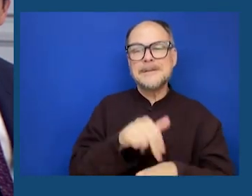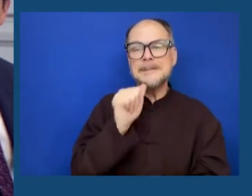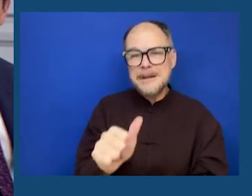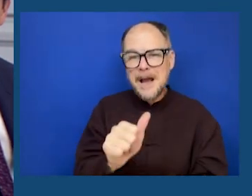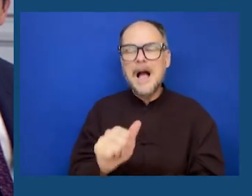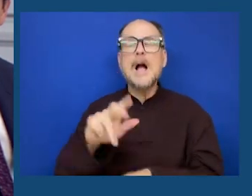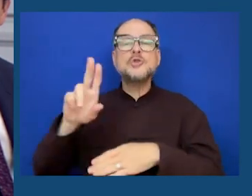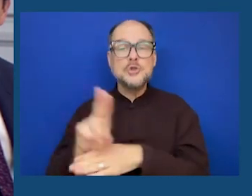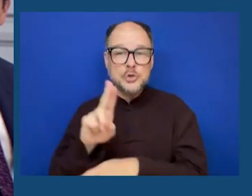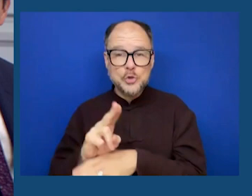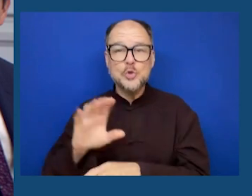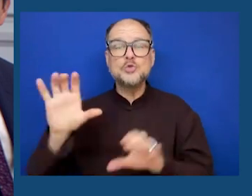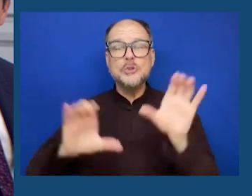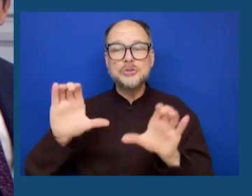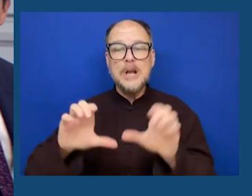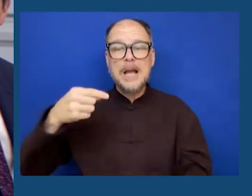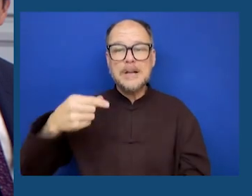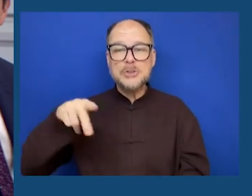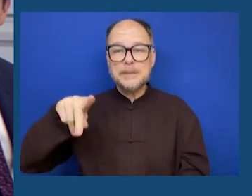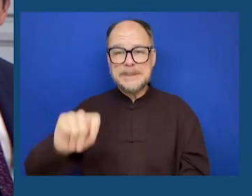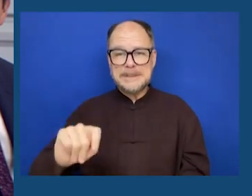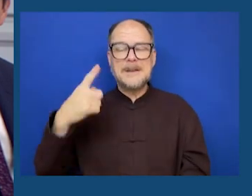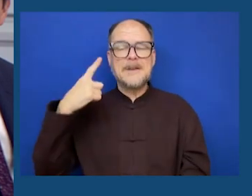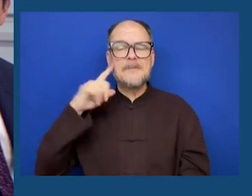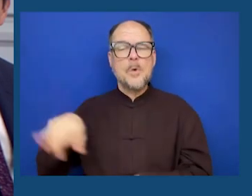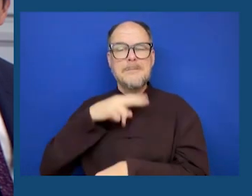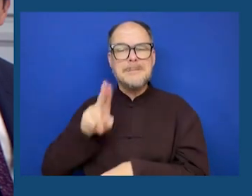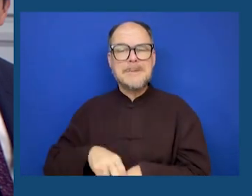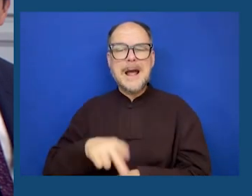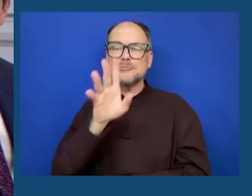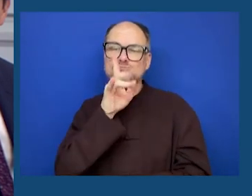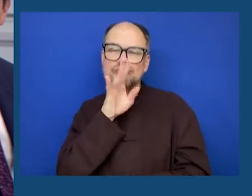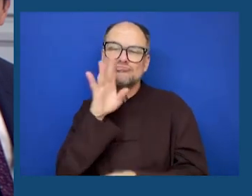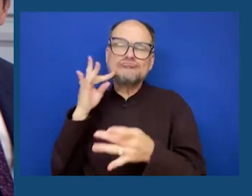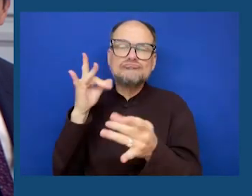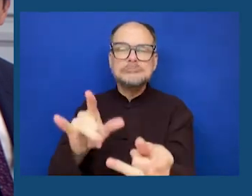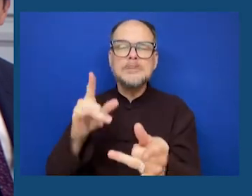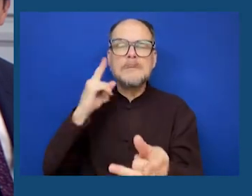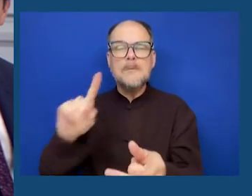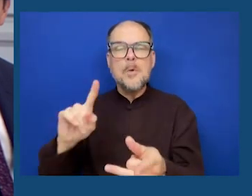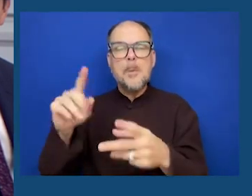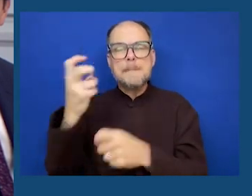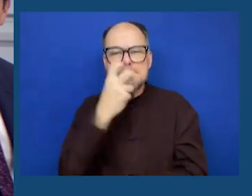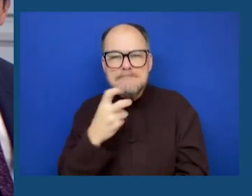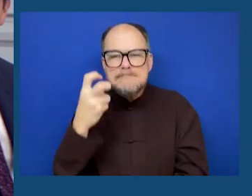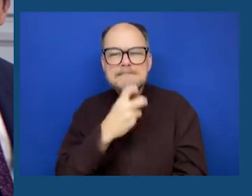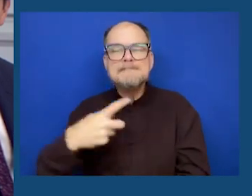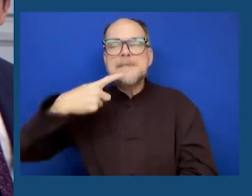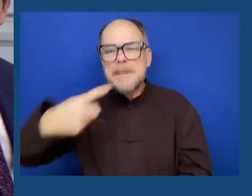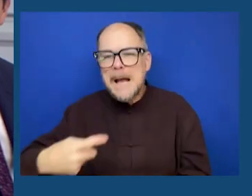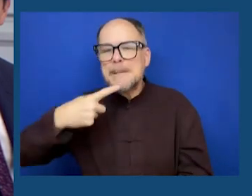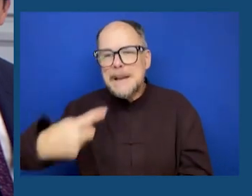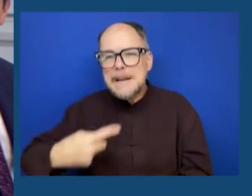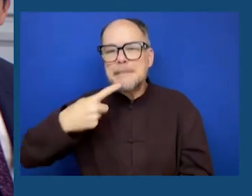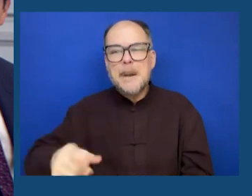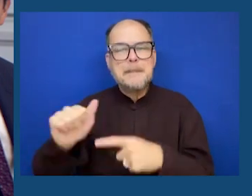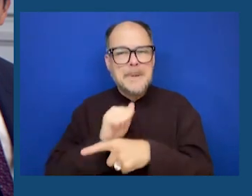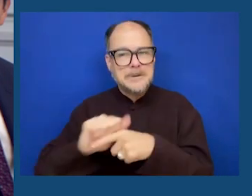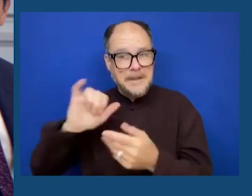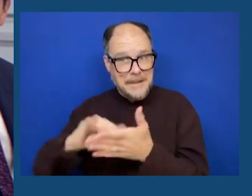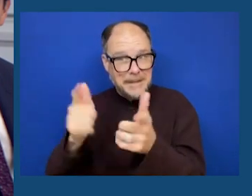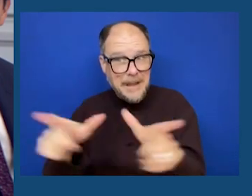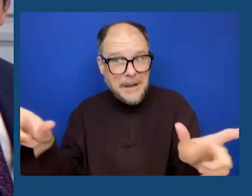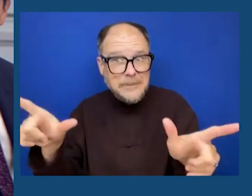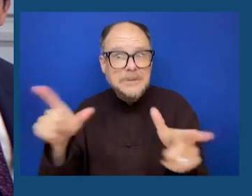natural conversations so that they can get better at learning languages. And so this is all from our students coming from their diverse